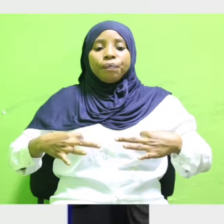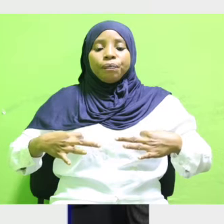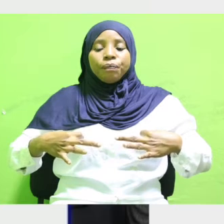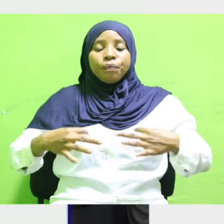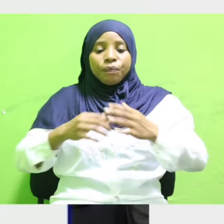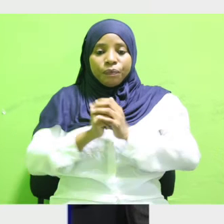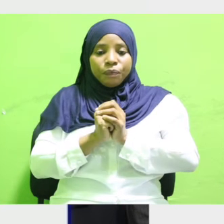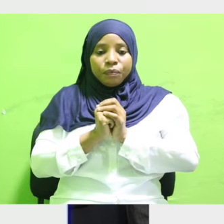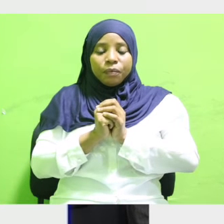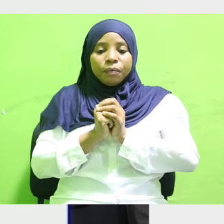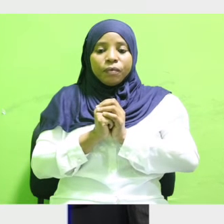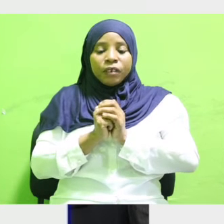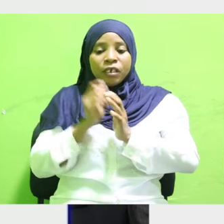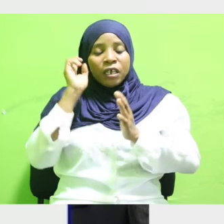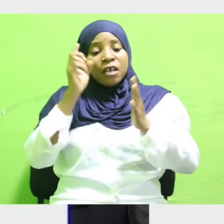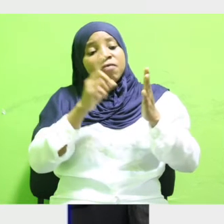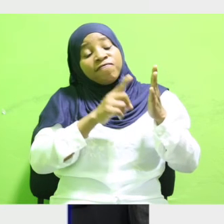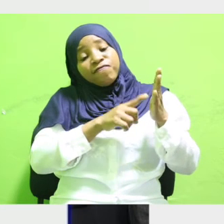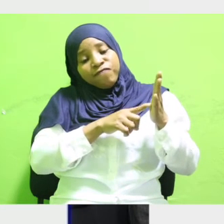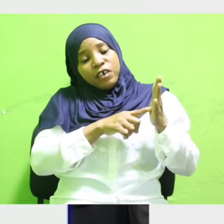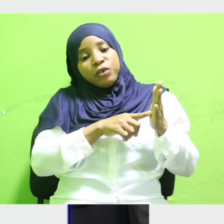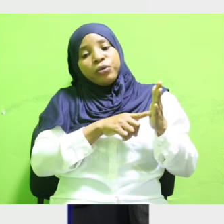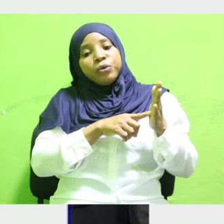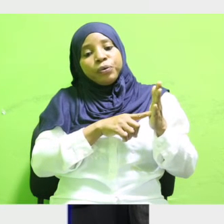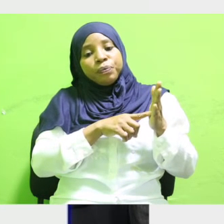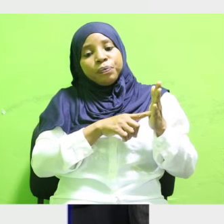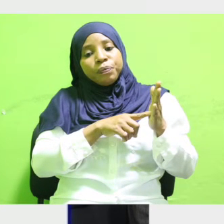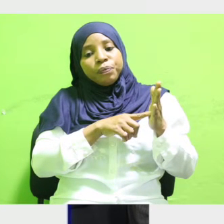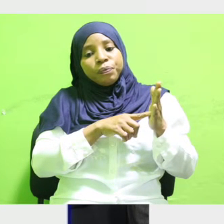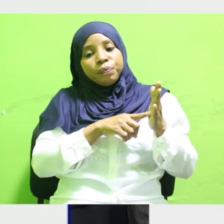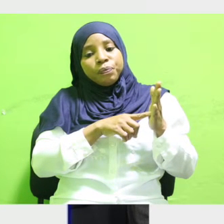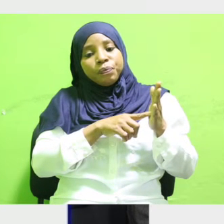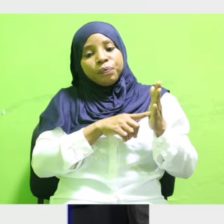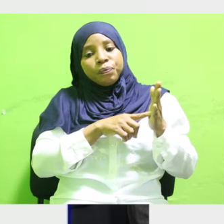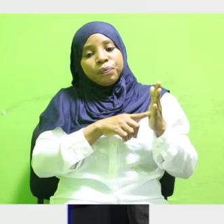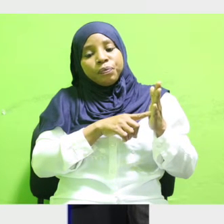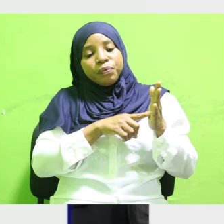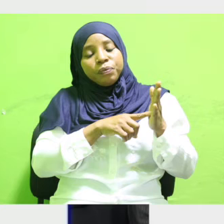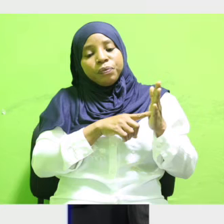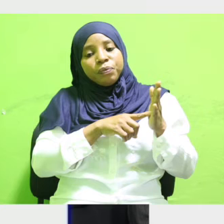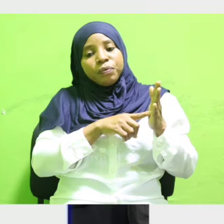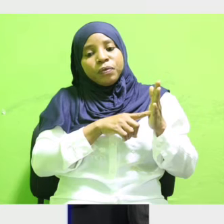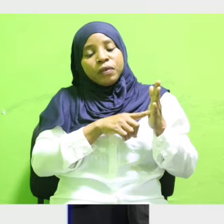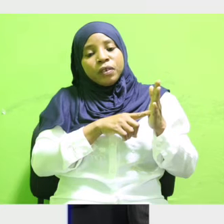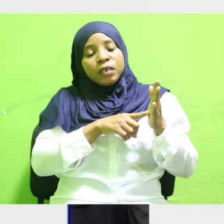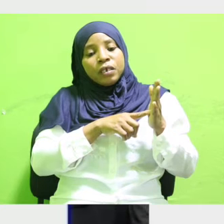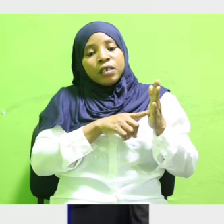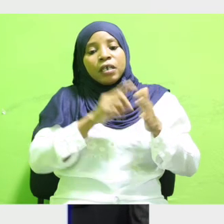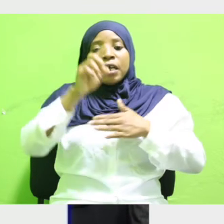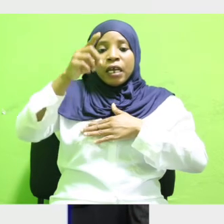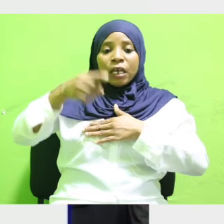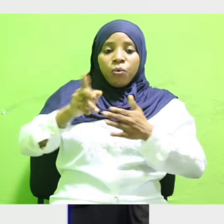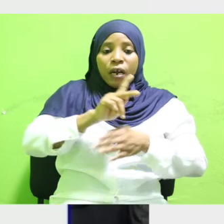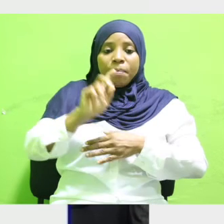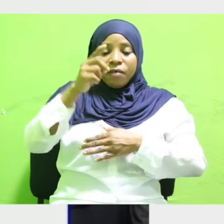down. For instance, if human beings did not have the